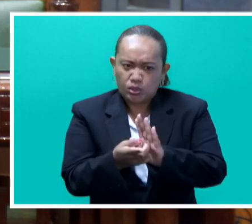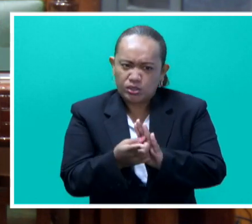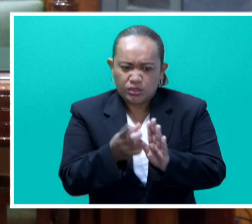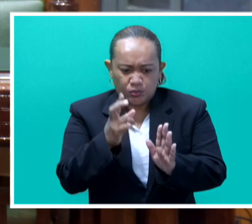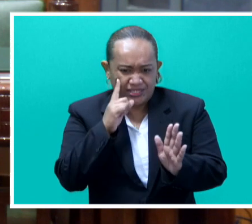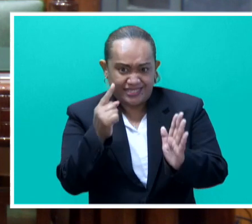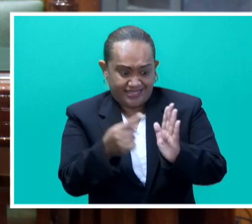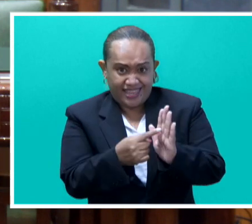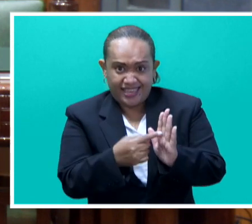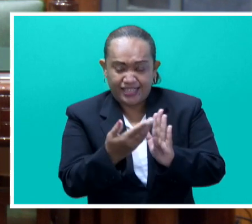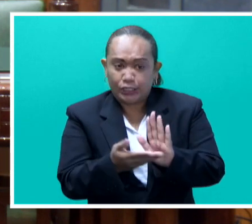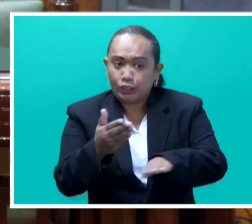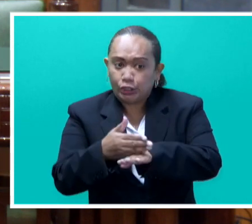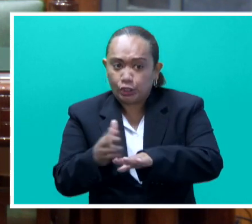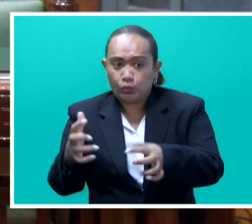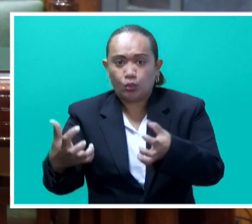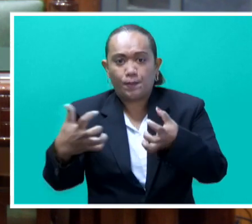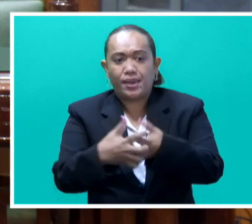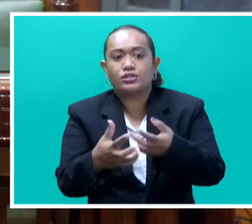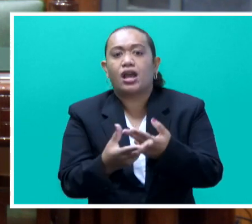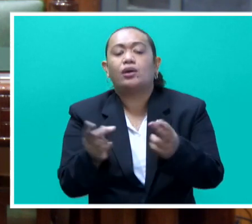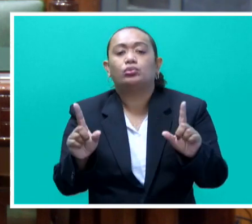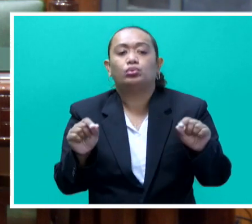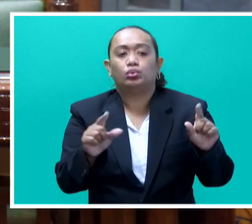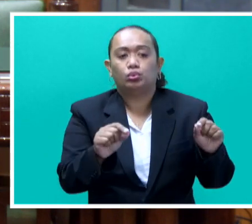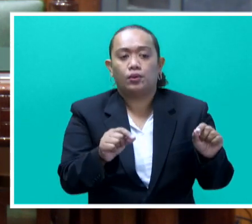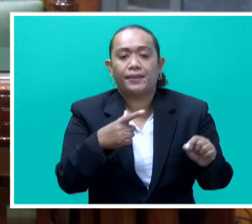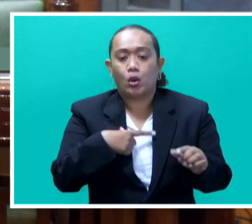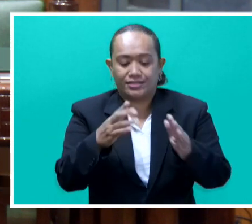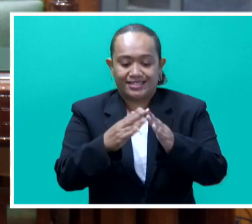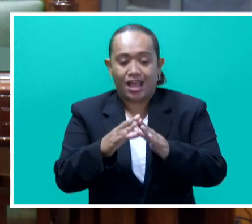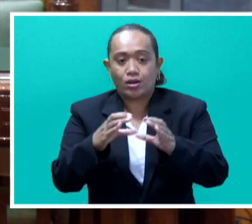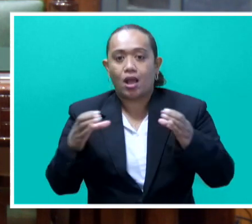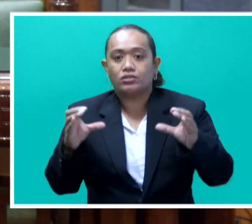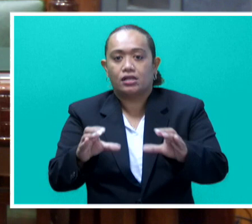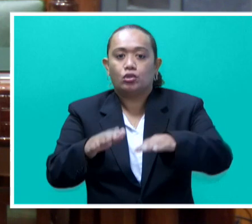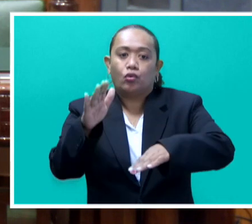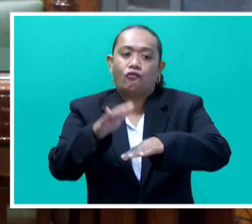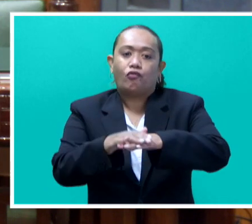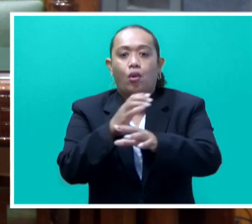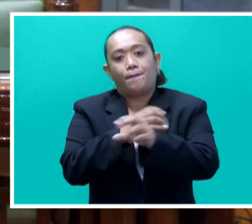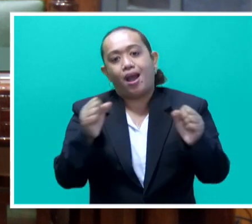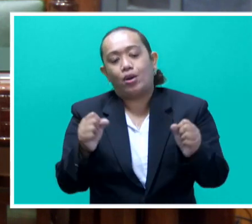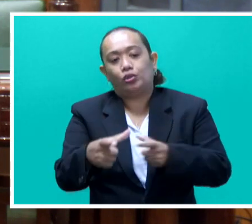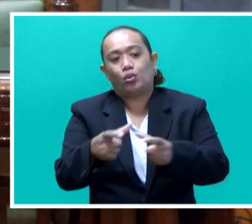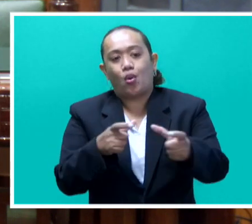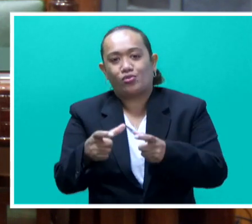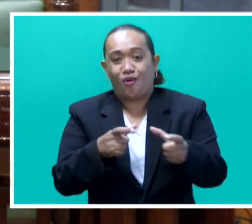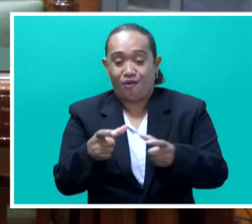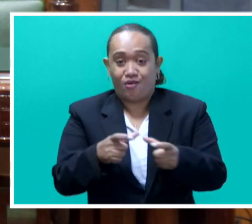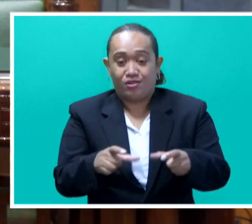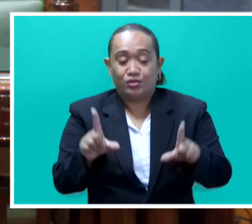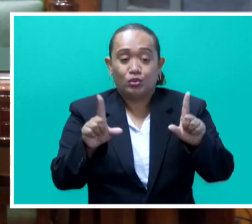that municipal councils have full authority and powers to control development in both the town boundaries and in the extended rural